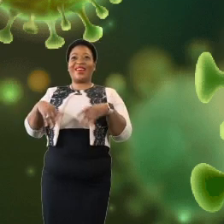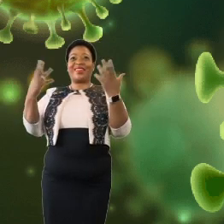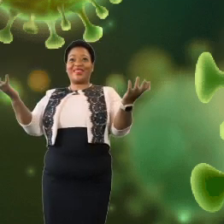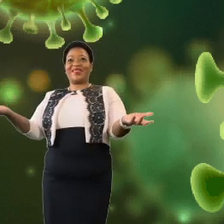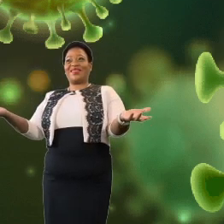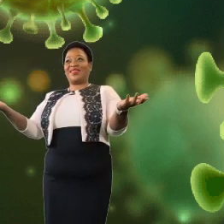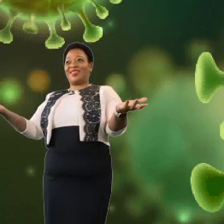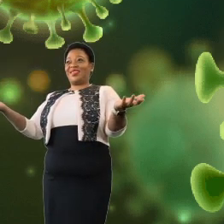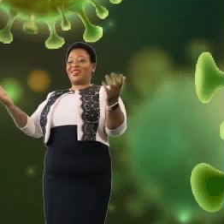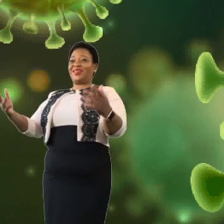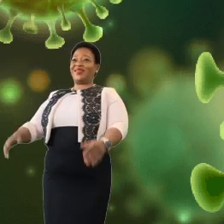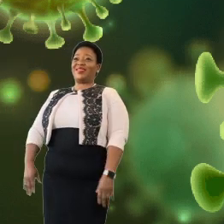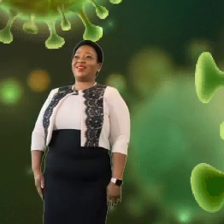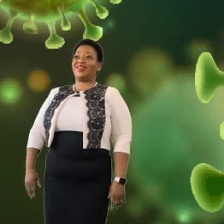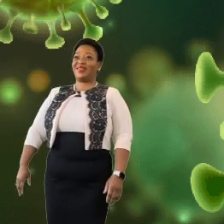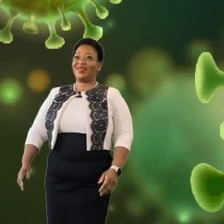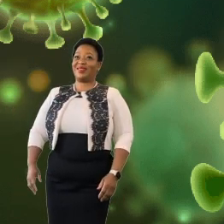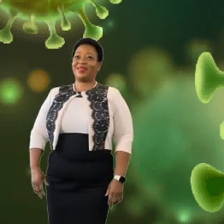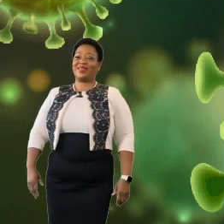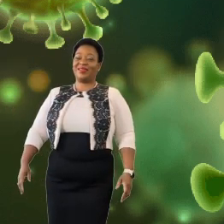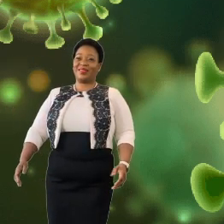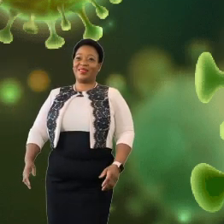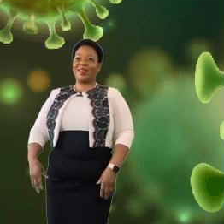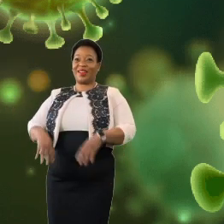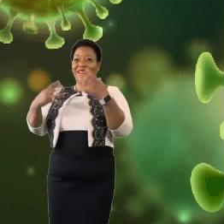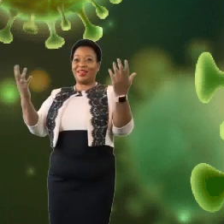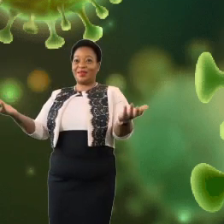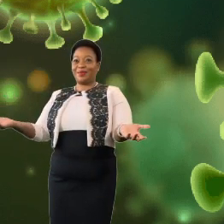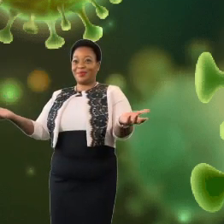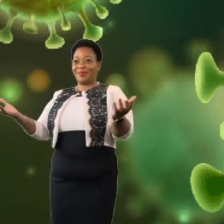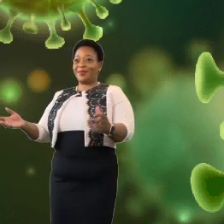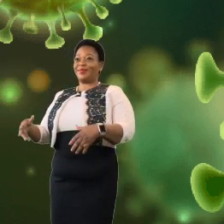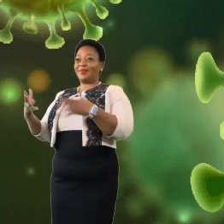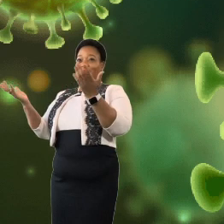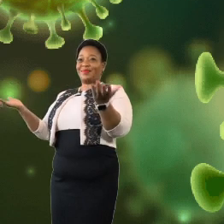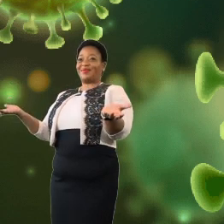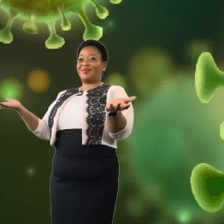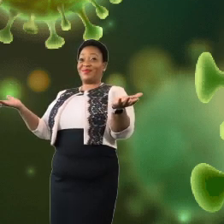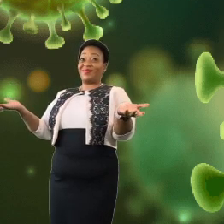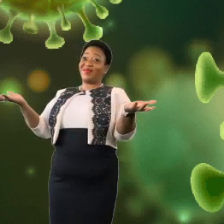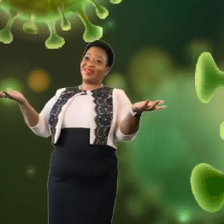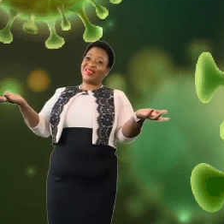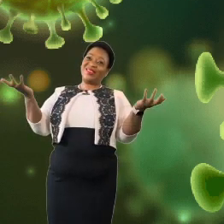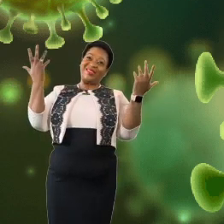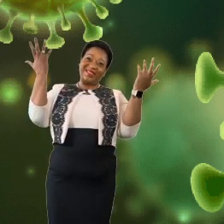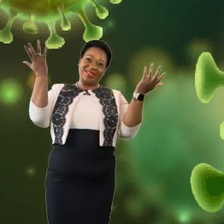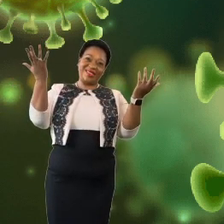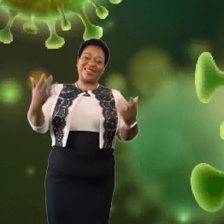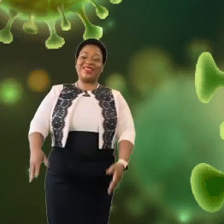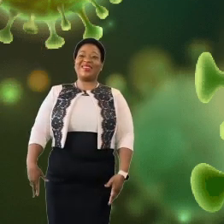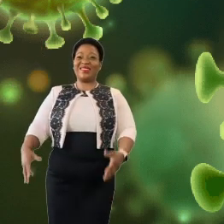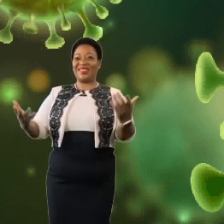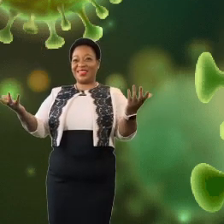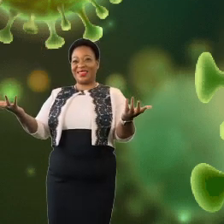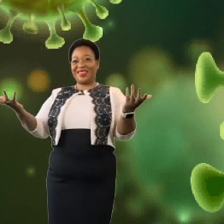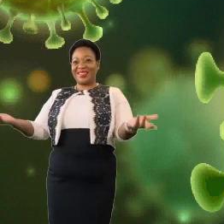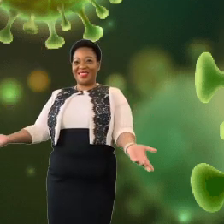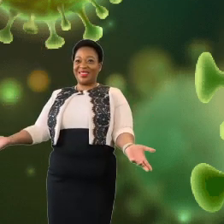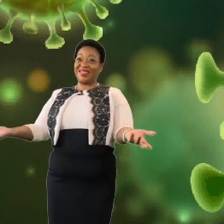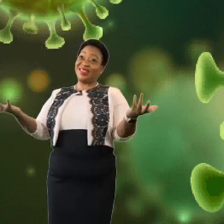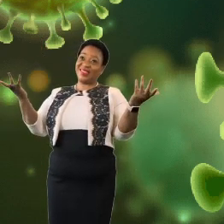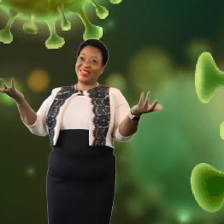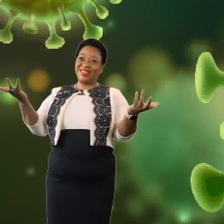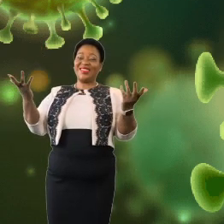establish. And we think that with the technology that we're even applying in this webinar, that this facility is